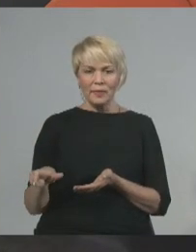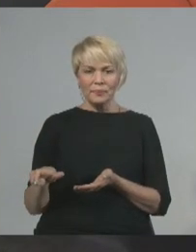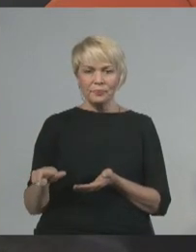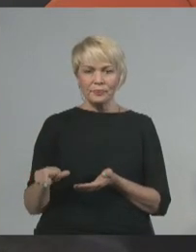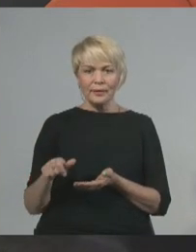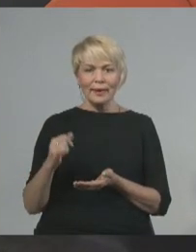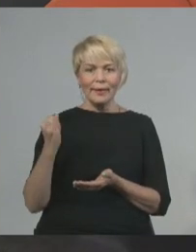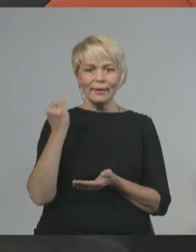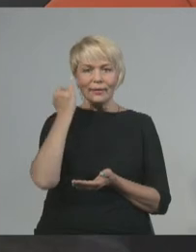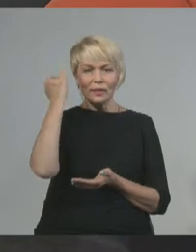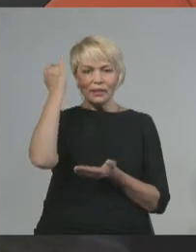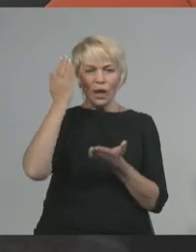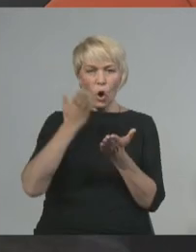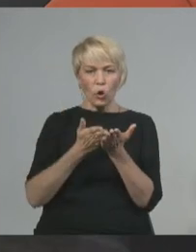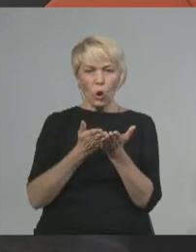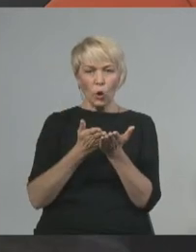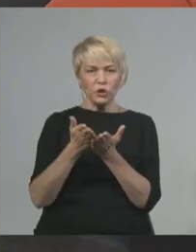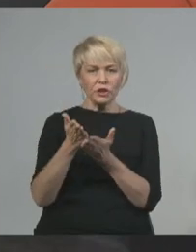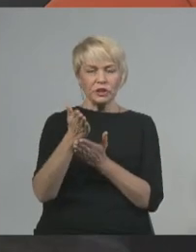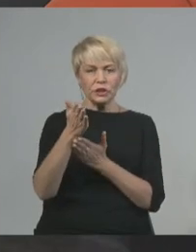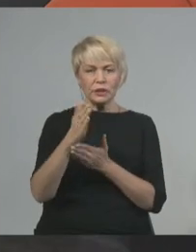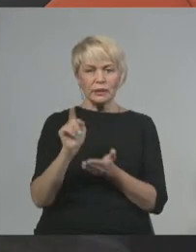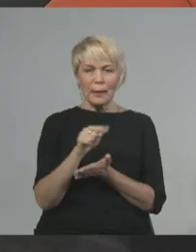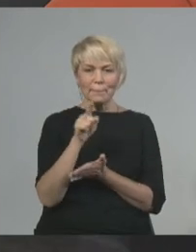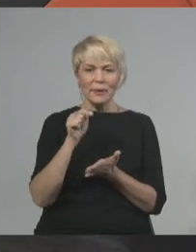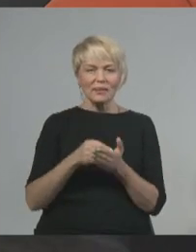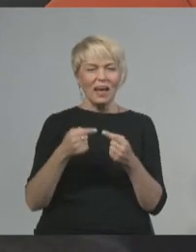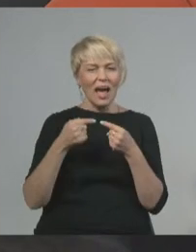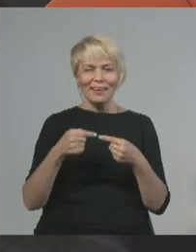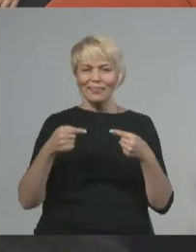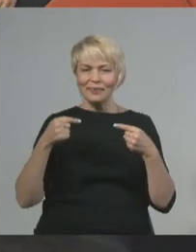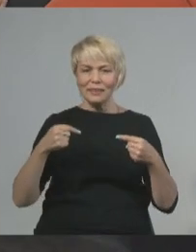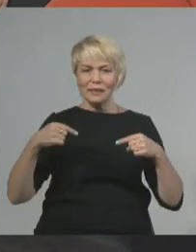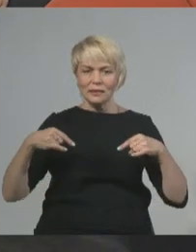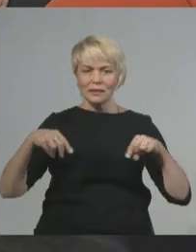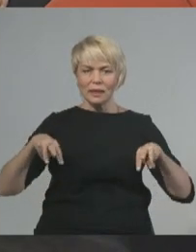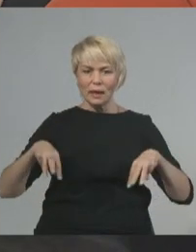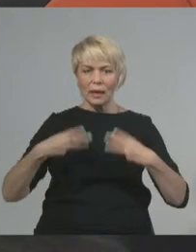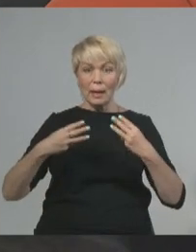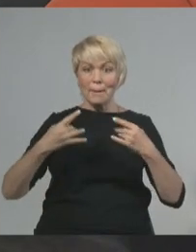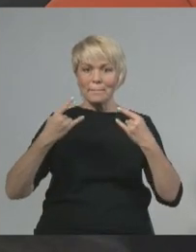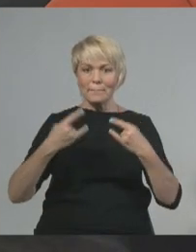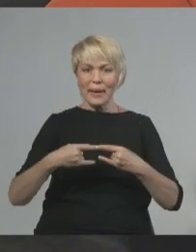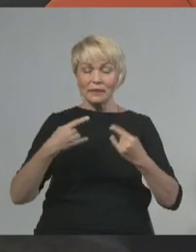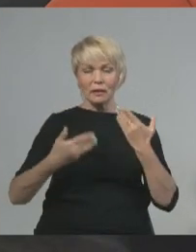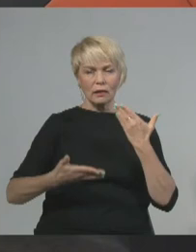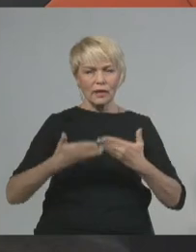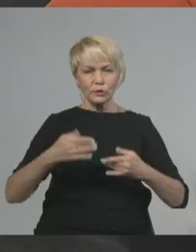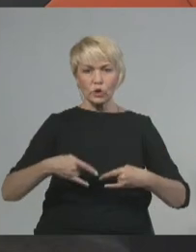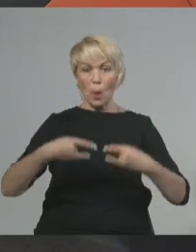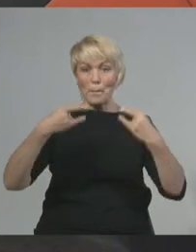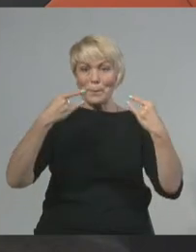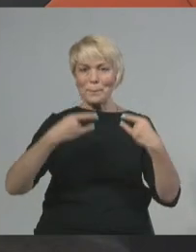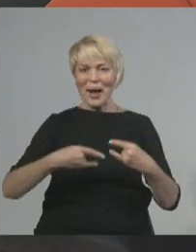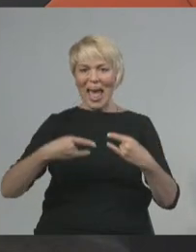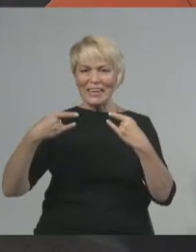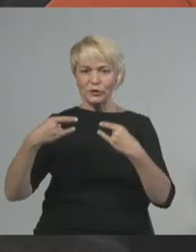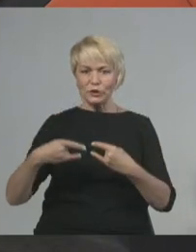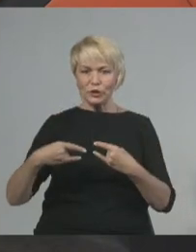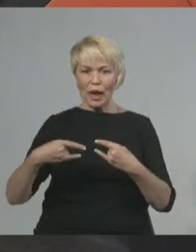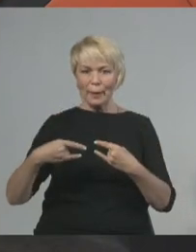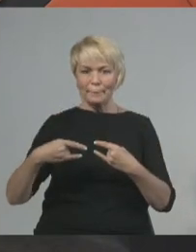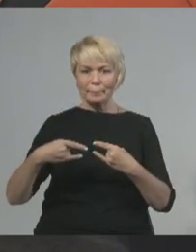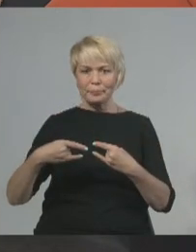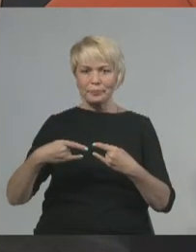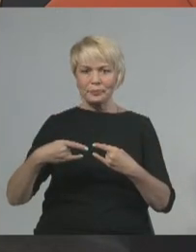allegiance because obviously uh even if a media generally as an entity isn't adhering to